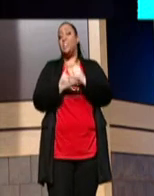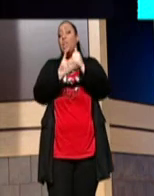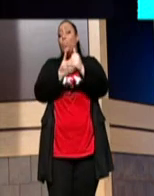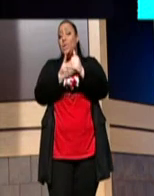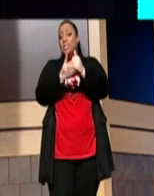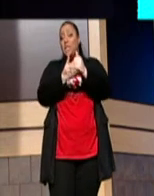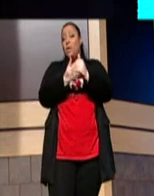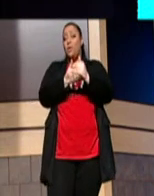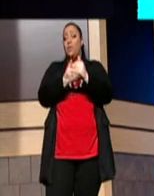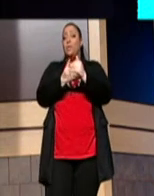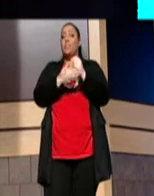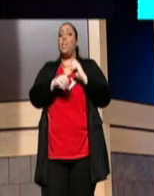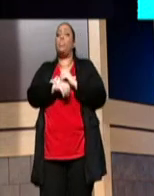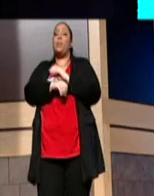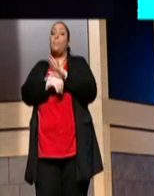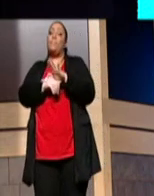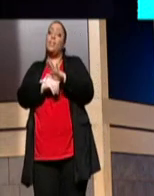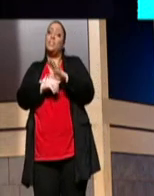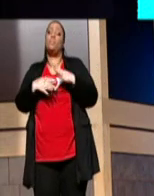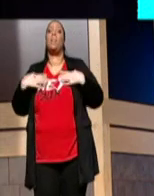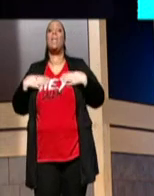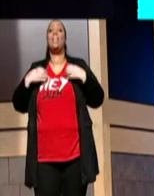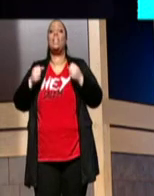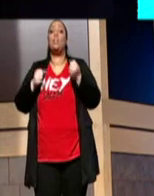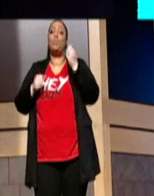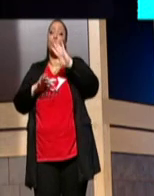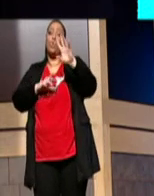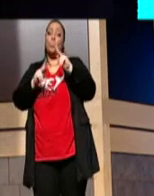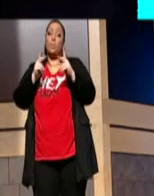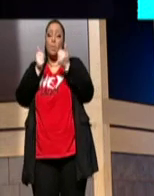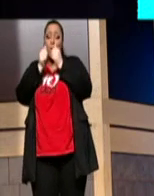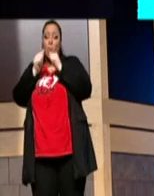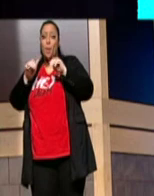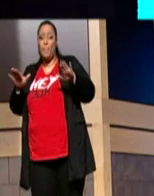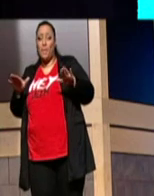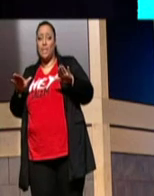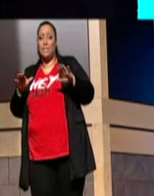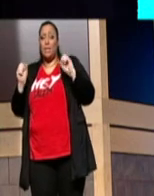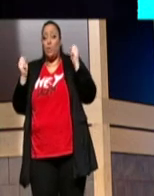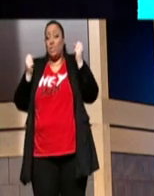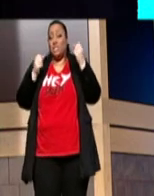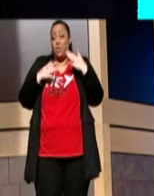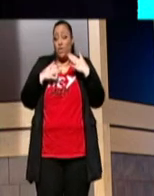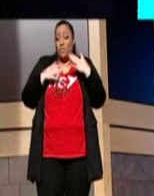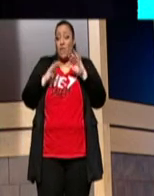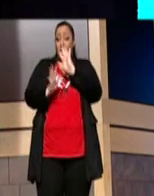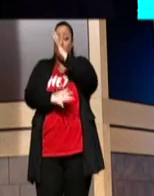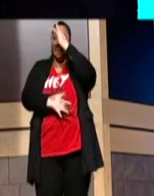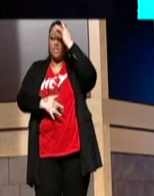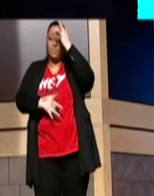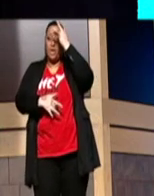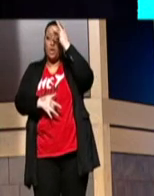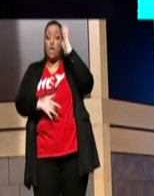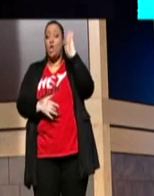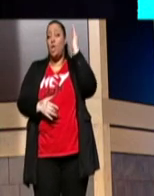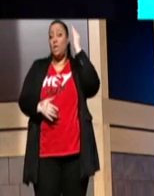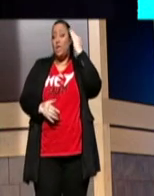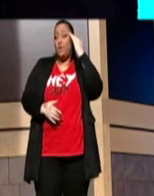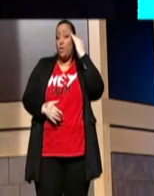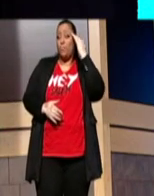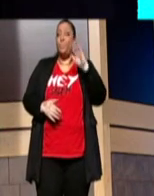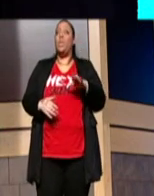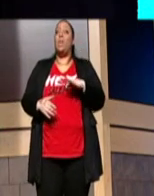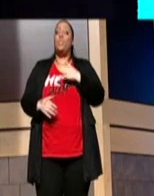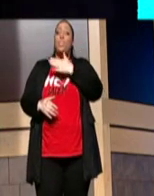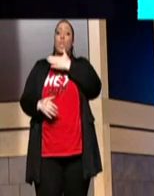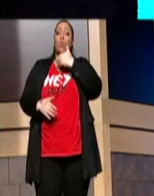be effective in healing your people. Bless those who are, oh God, terrified by this virus. Let them know that greater is he that's